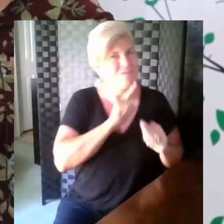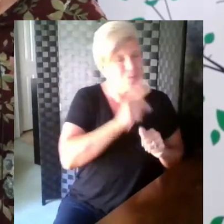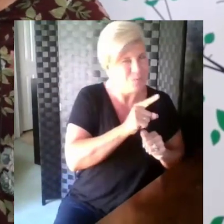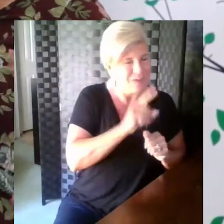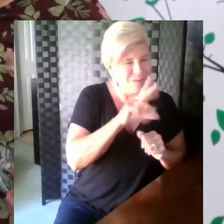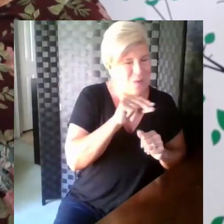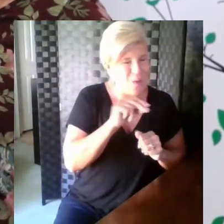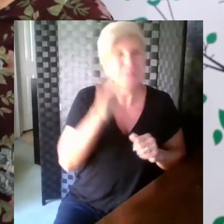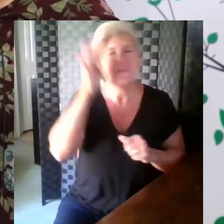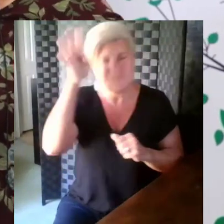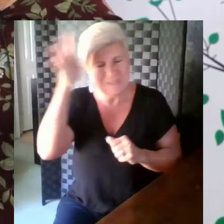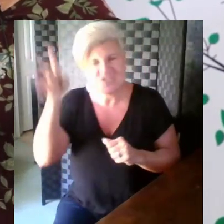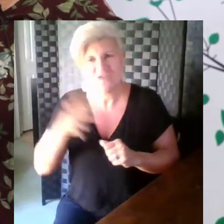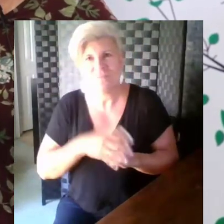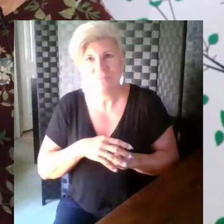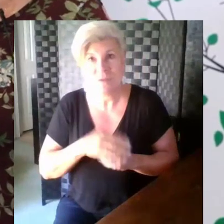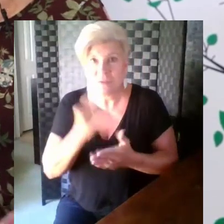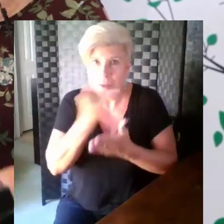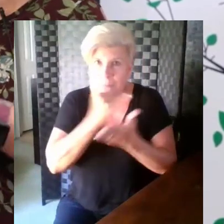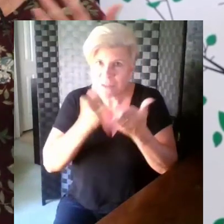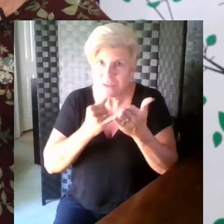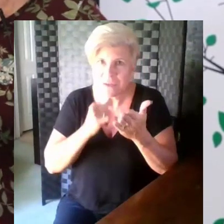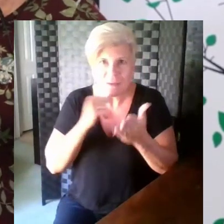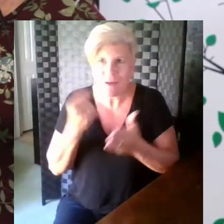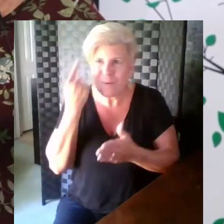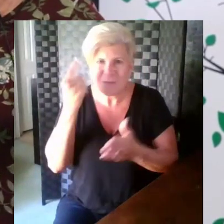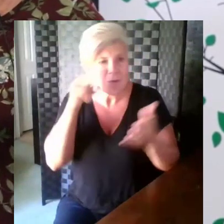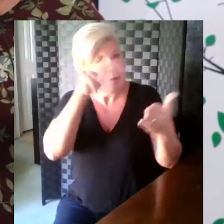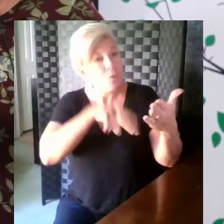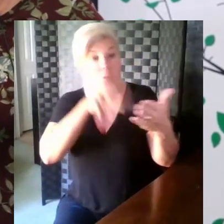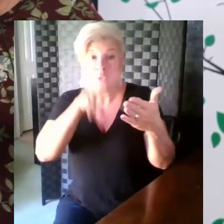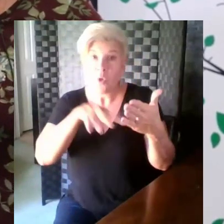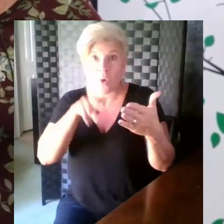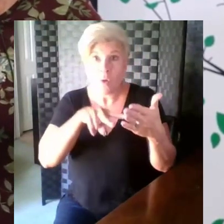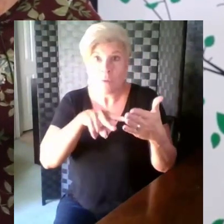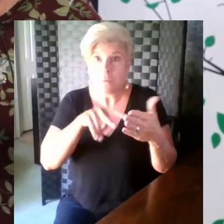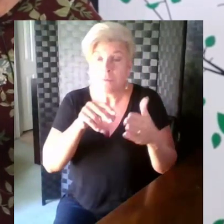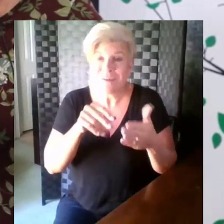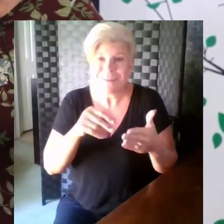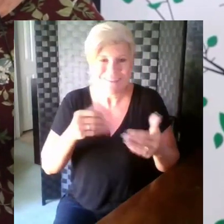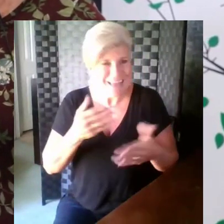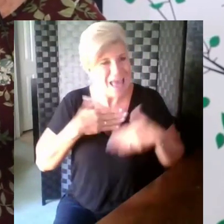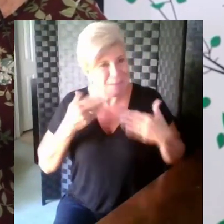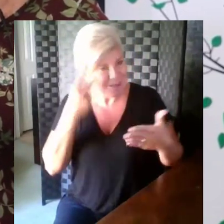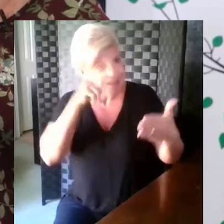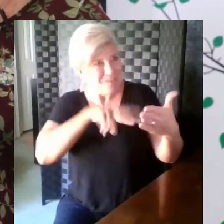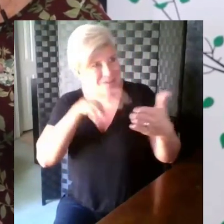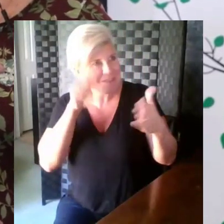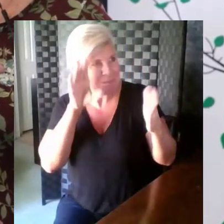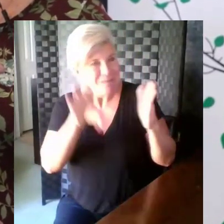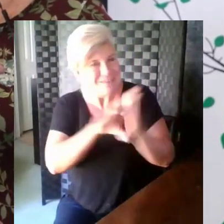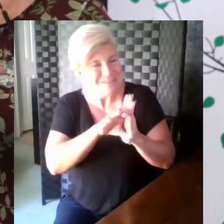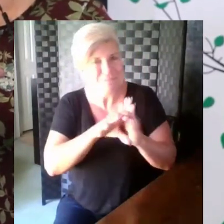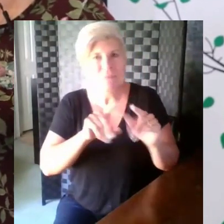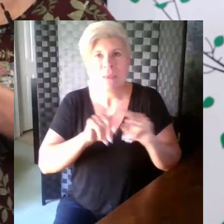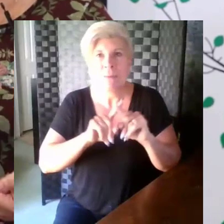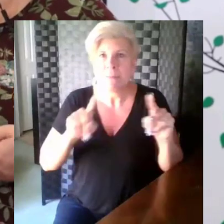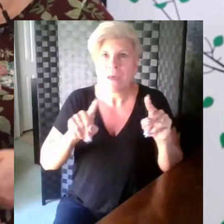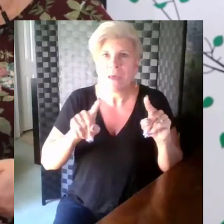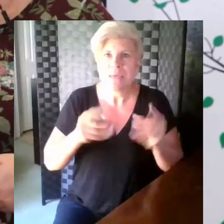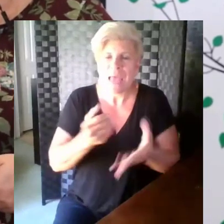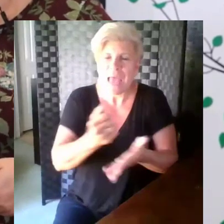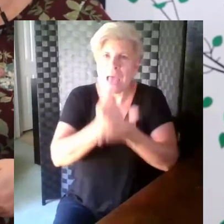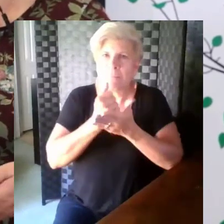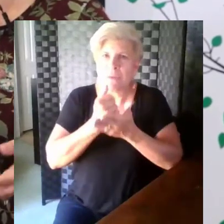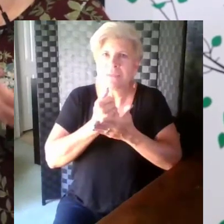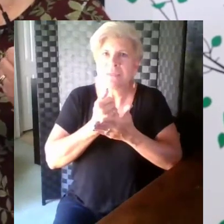right? So the illustrations are not just for looking at, although they do bring us joy when we look at illustrations in a story, but they